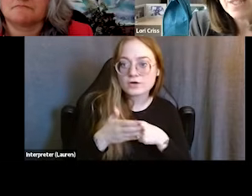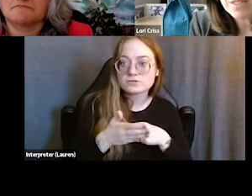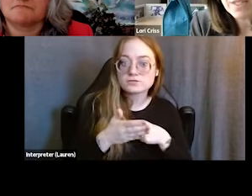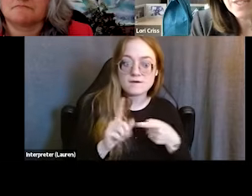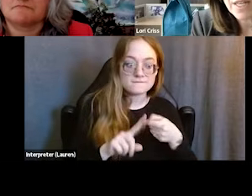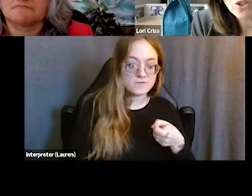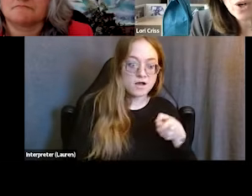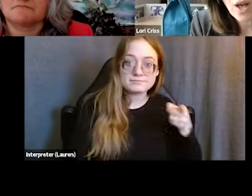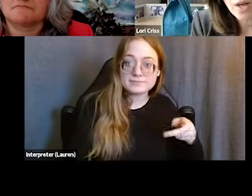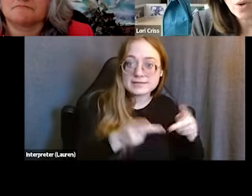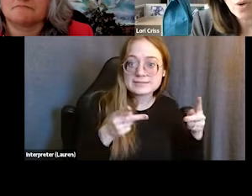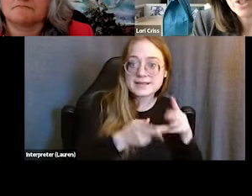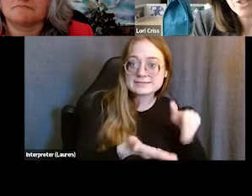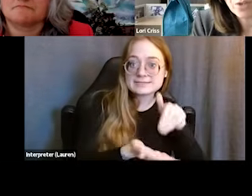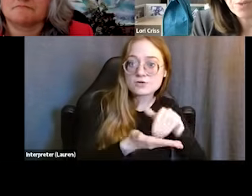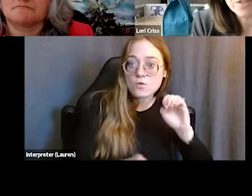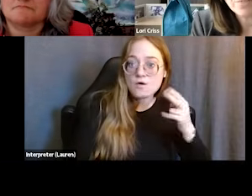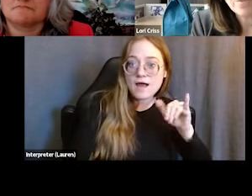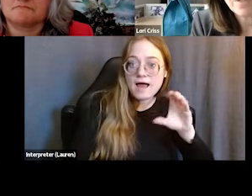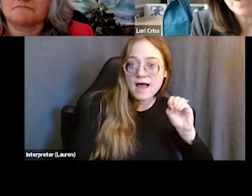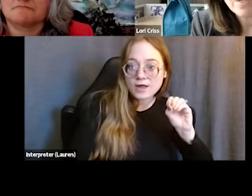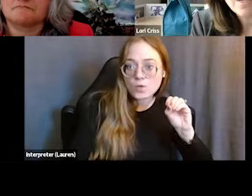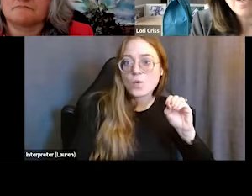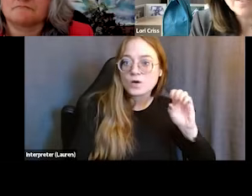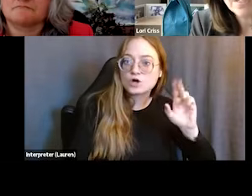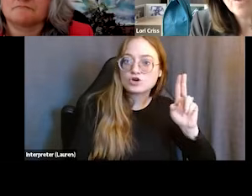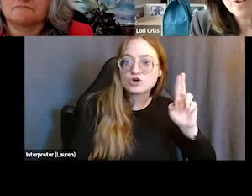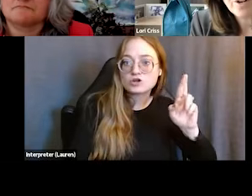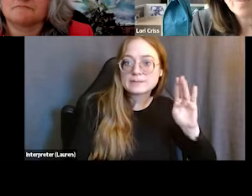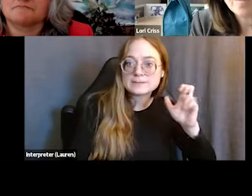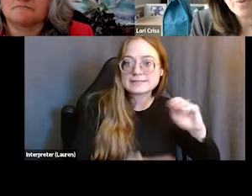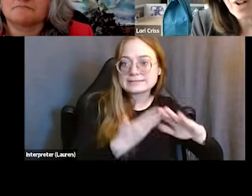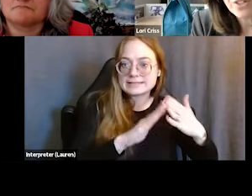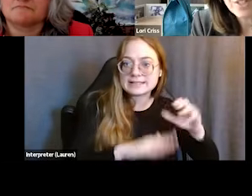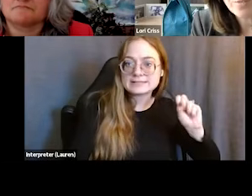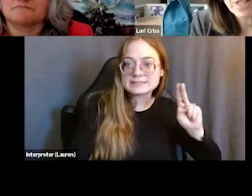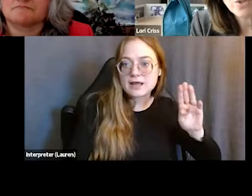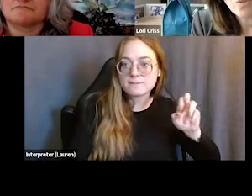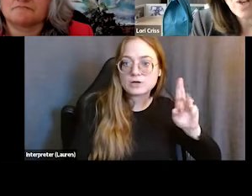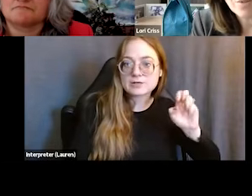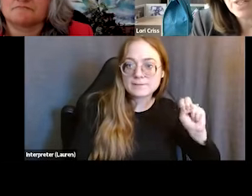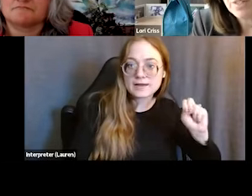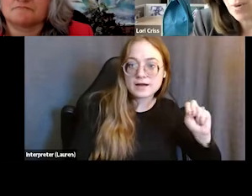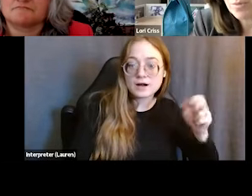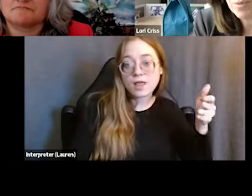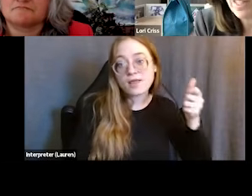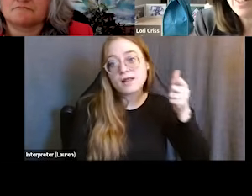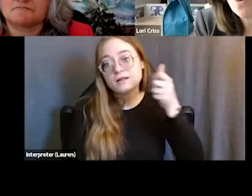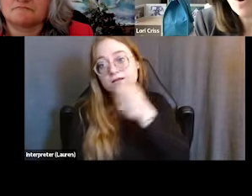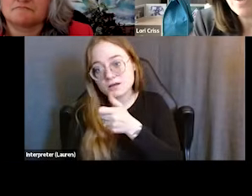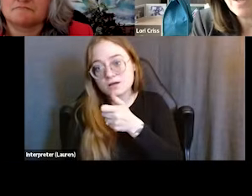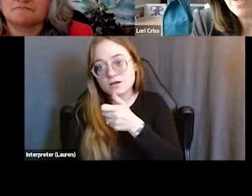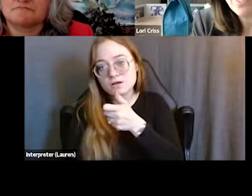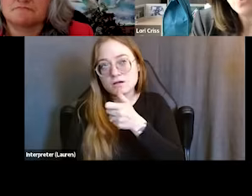one place in central Ohio, which is urban and suburban, for a provider team to get to a family is probably